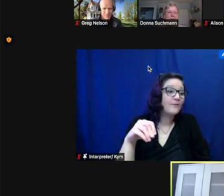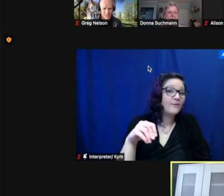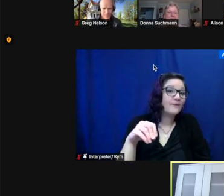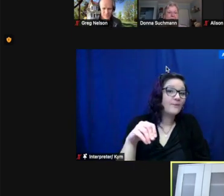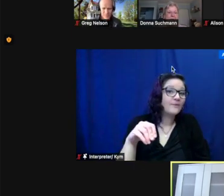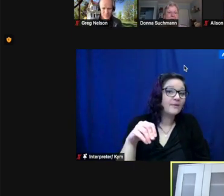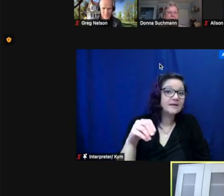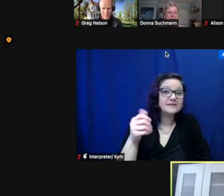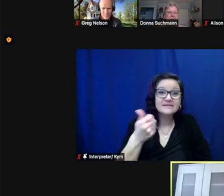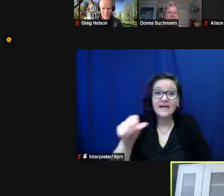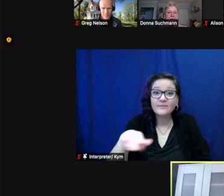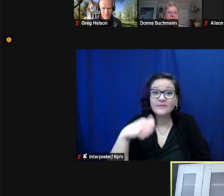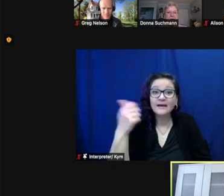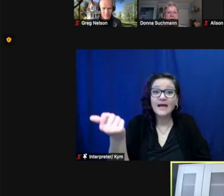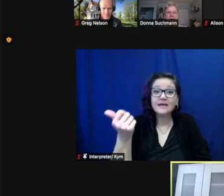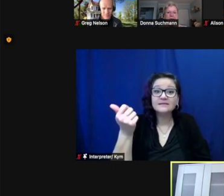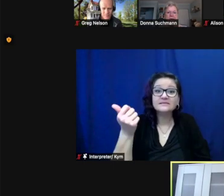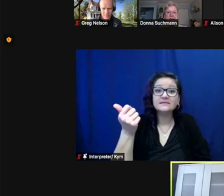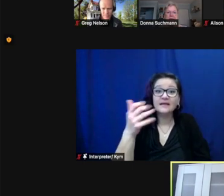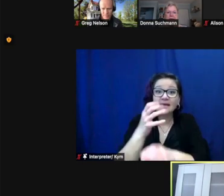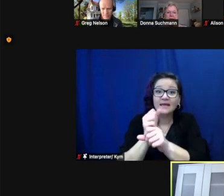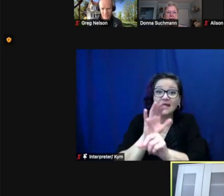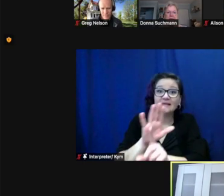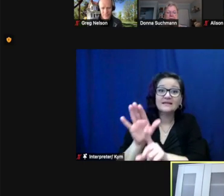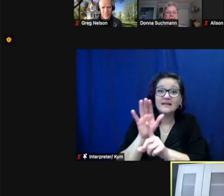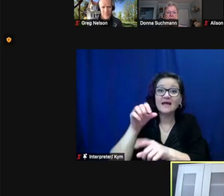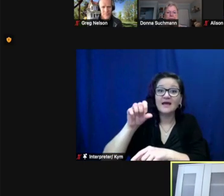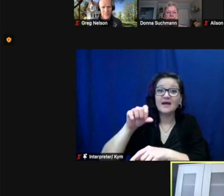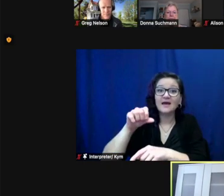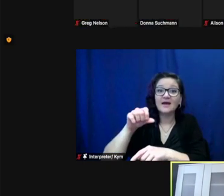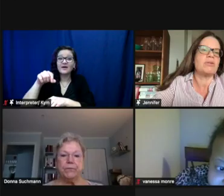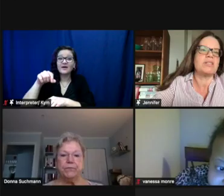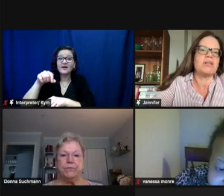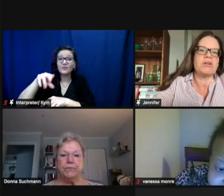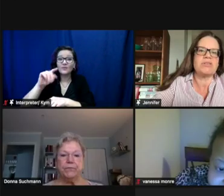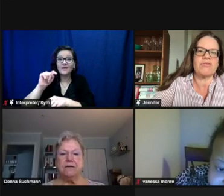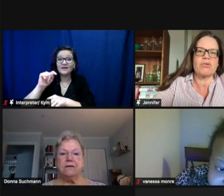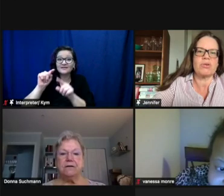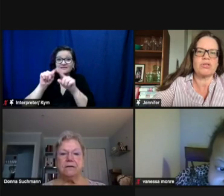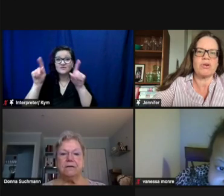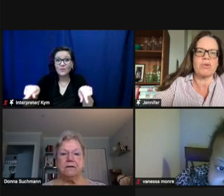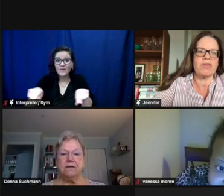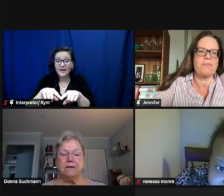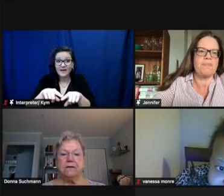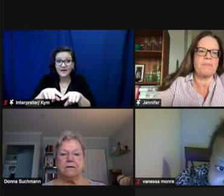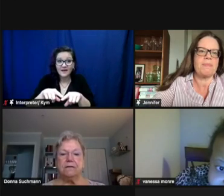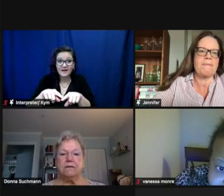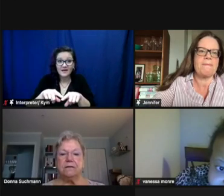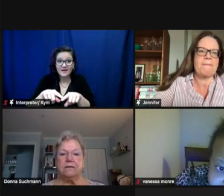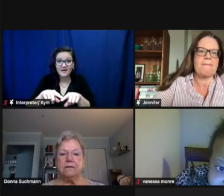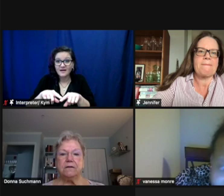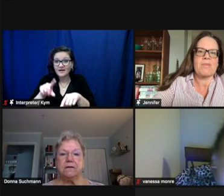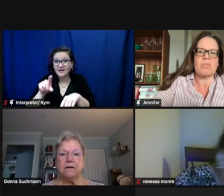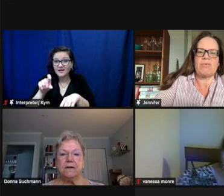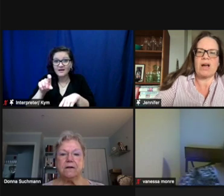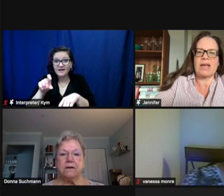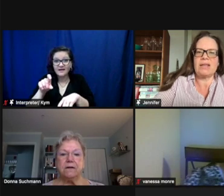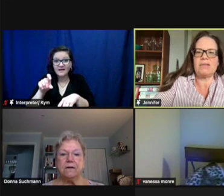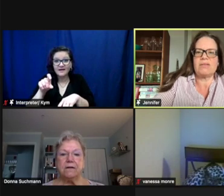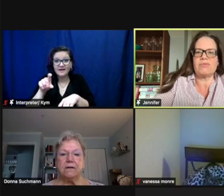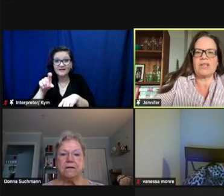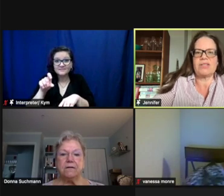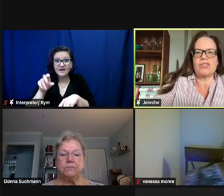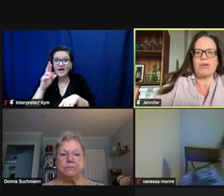quilt square? Let me see if I can. You, the gallery. Does anyone else have their quilt square with them? We have